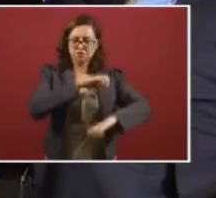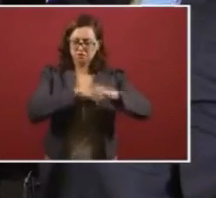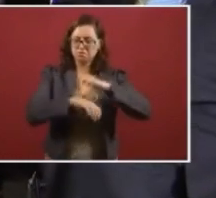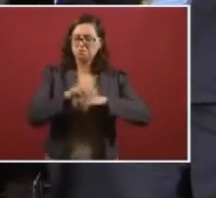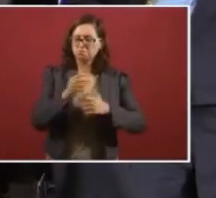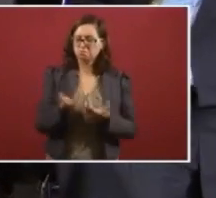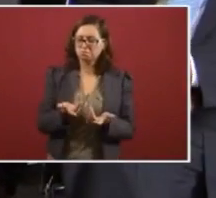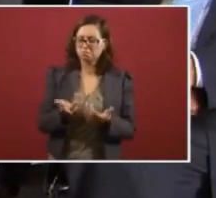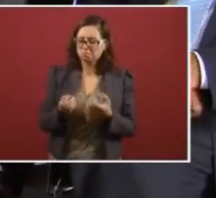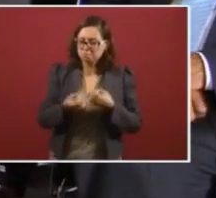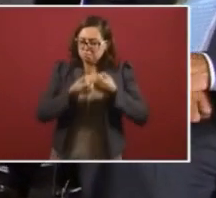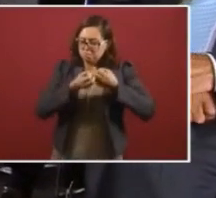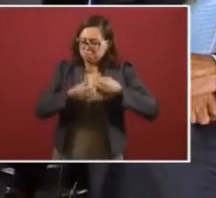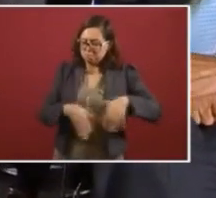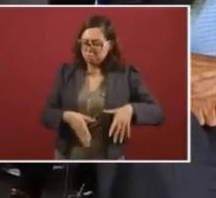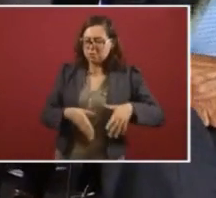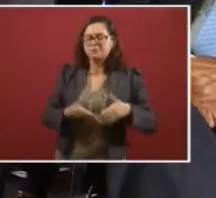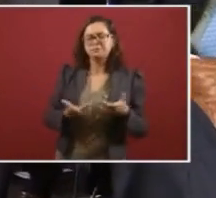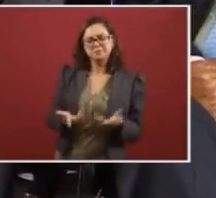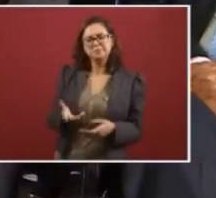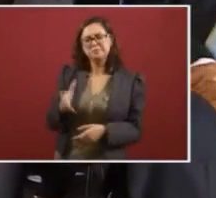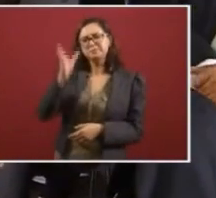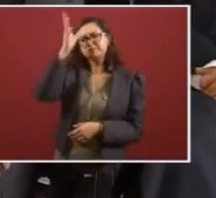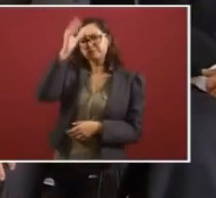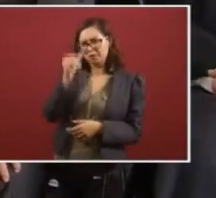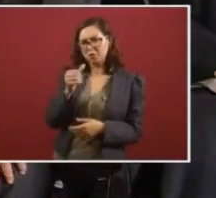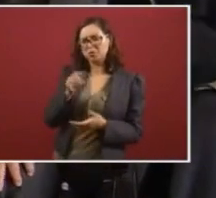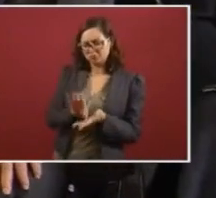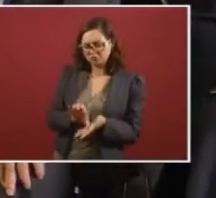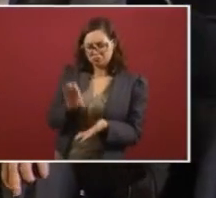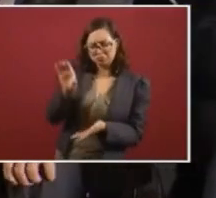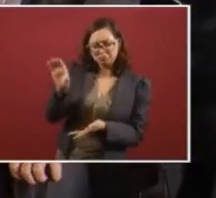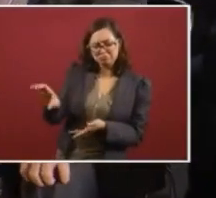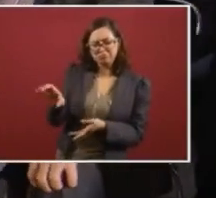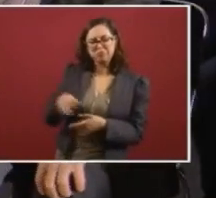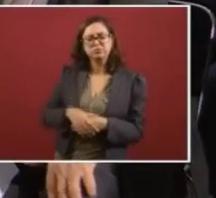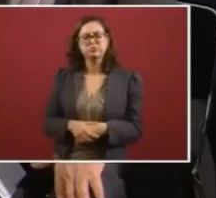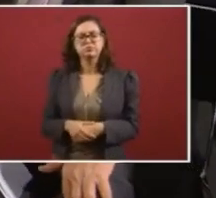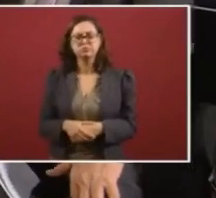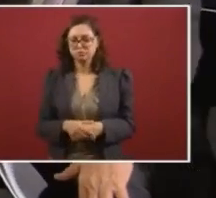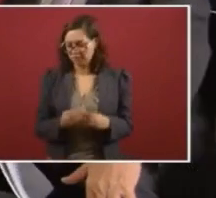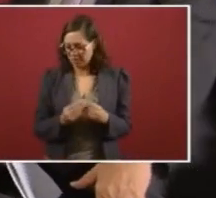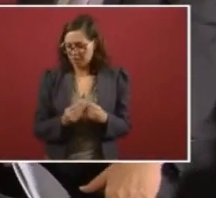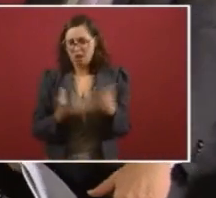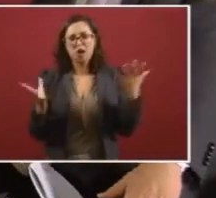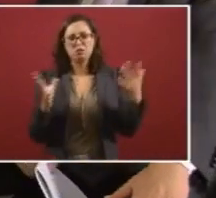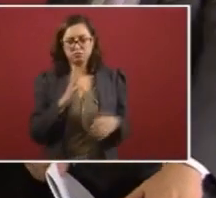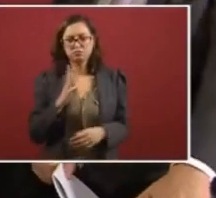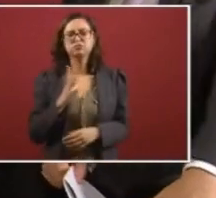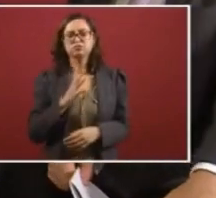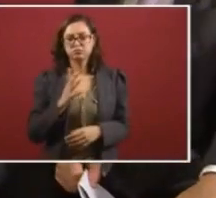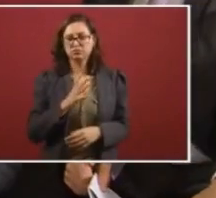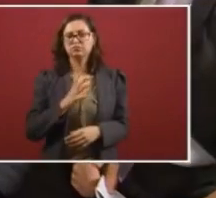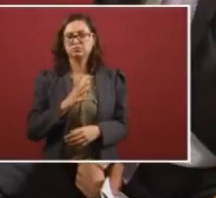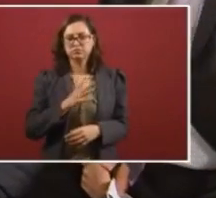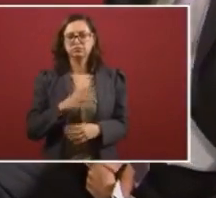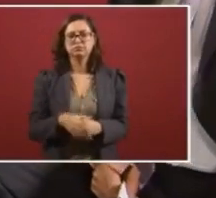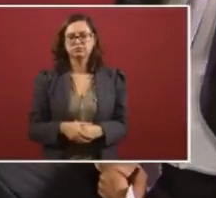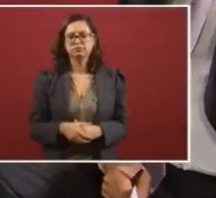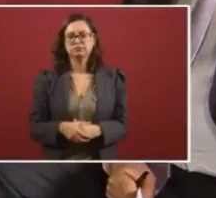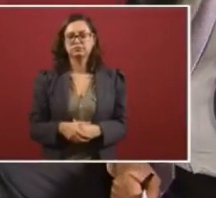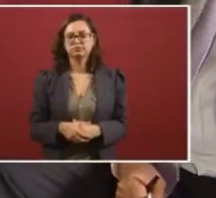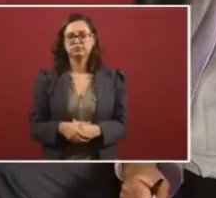some concessions made for the companies regarding their utilities. Without a